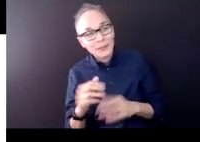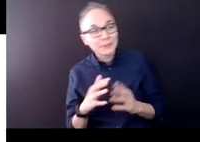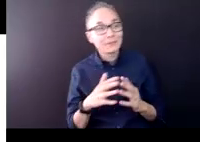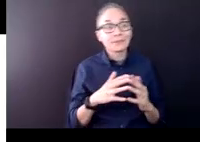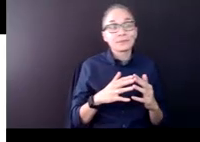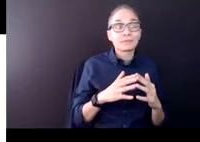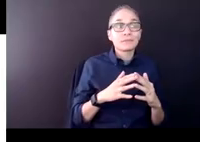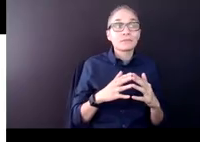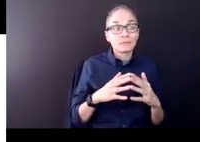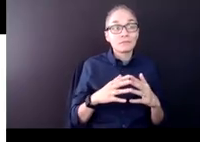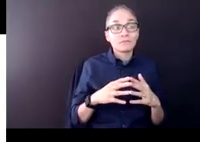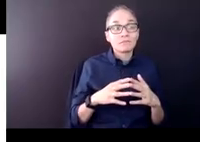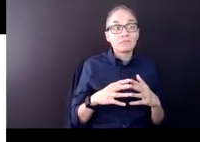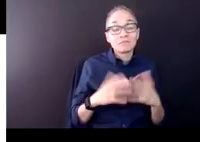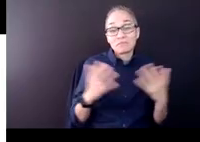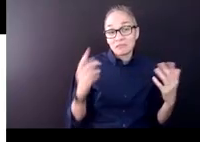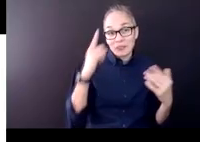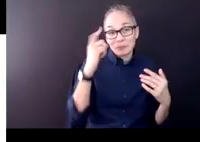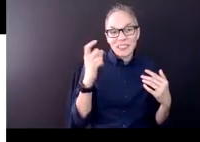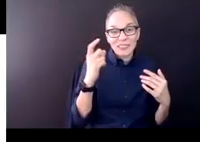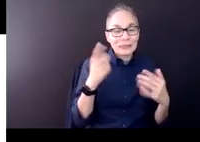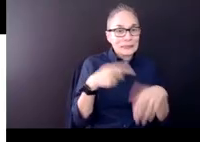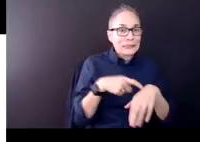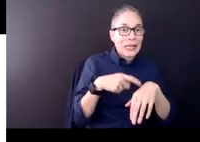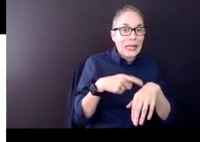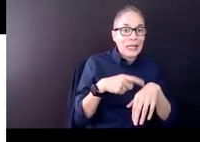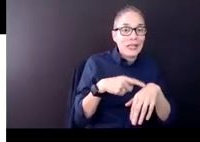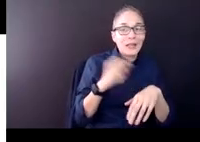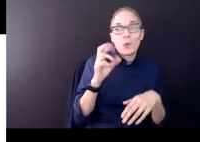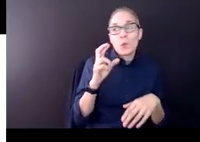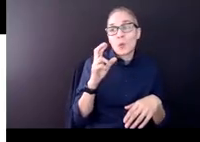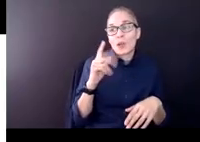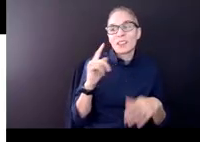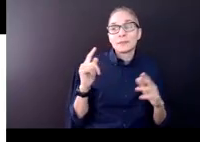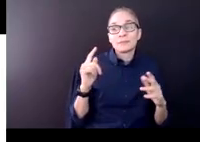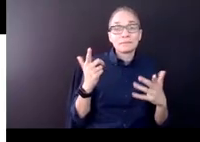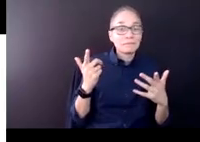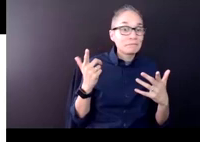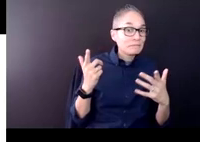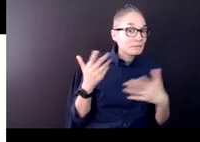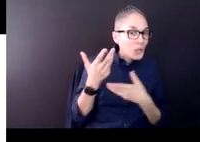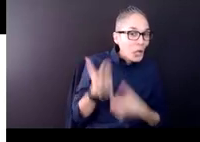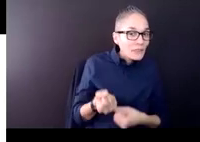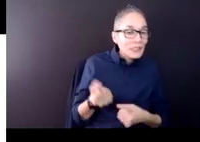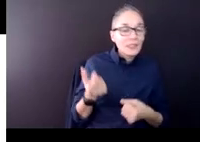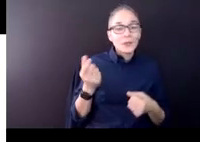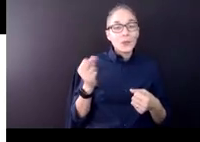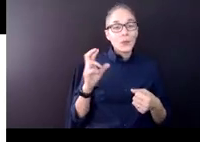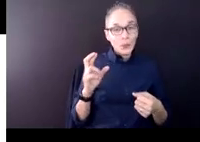Again, is it because you're lacking time? Is it because you possibly lack confidence? Is it